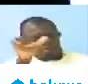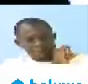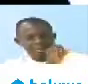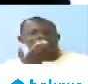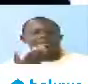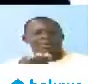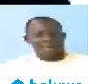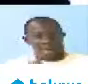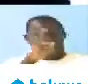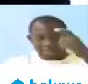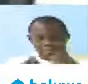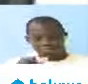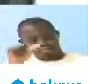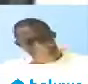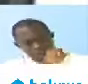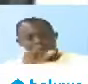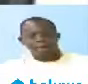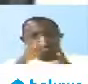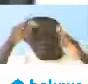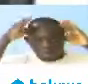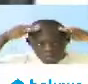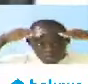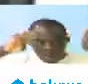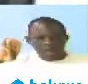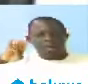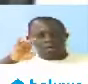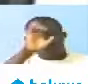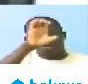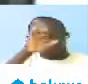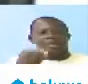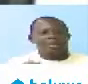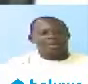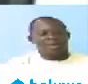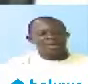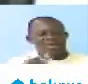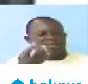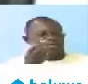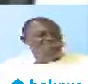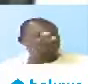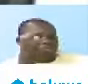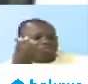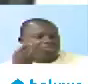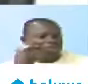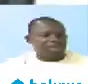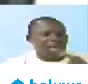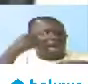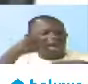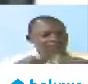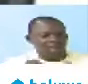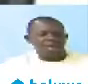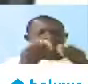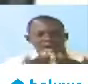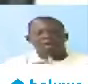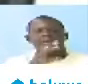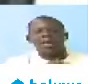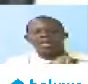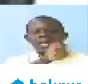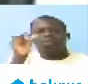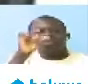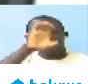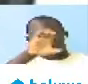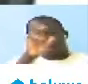We went back to Burkina. So manata mbili dandandro. Just a few days after that. So Charles Taylor. Charles